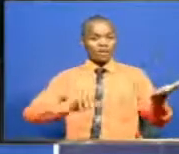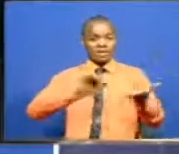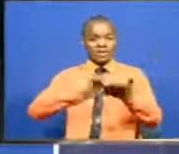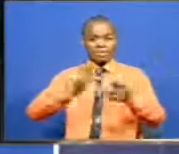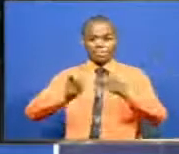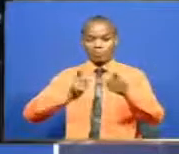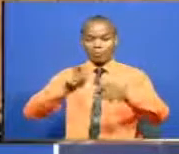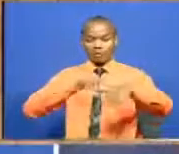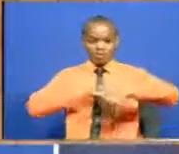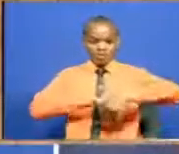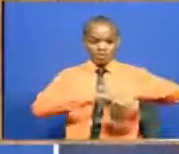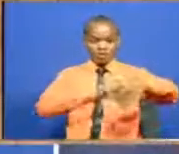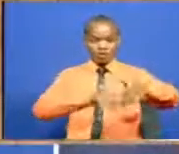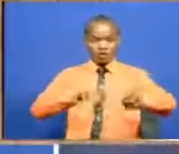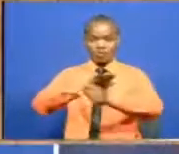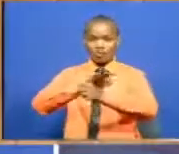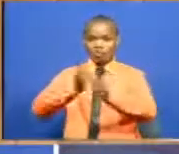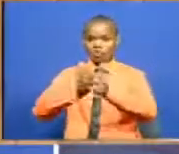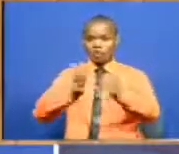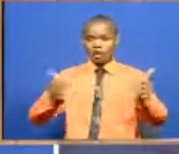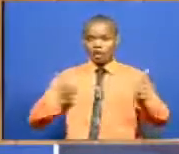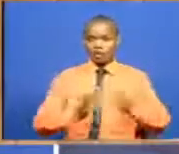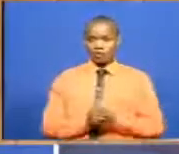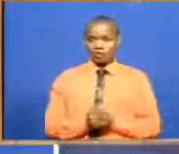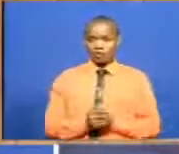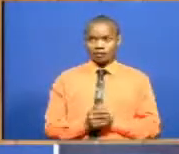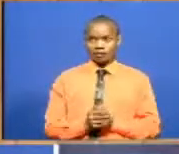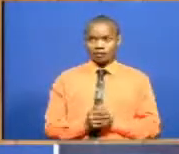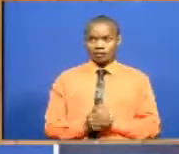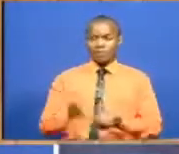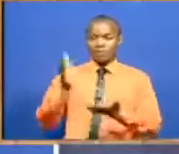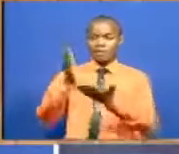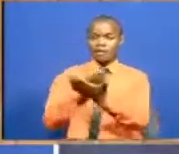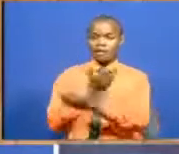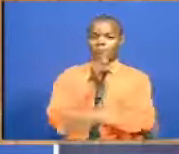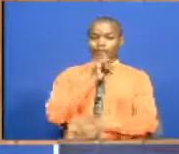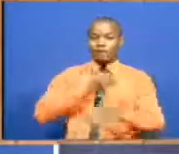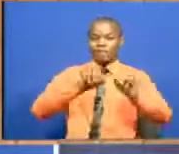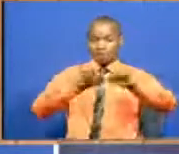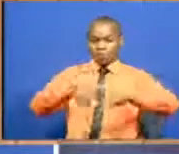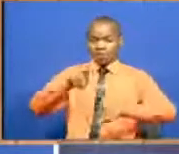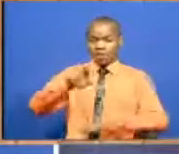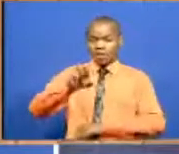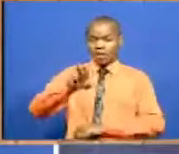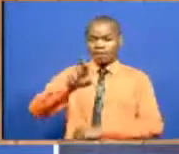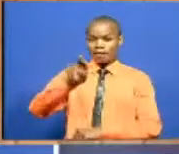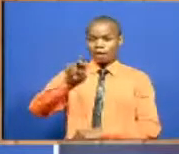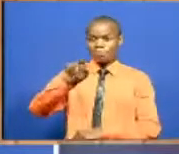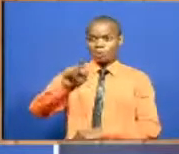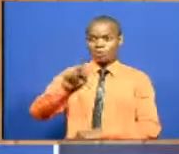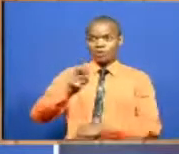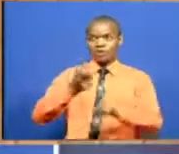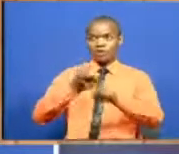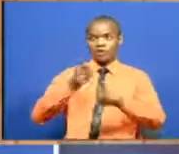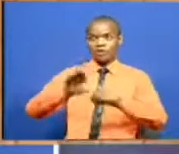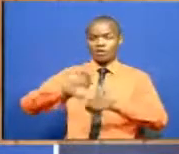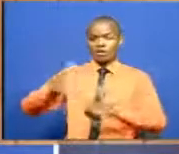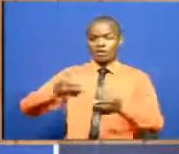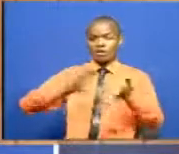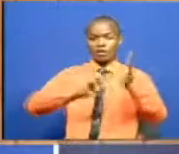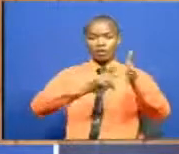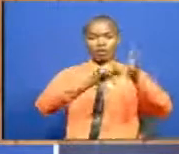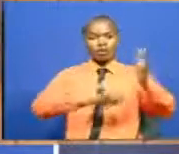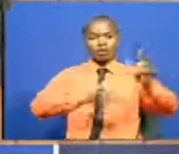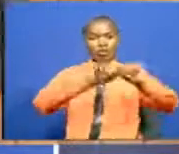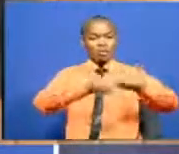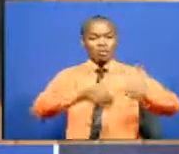been followed. To remove some of these permits from the county is a creation of the law.